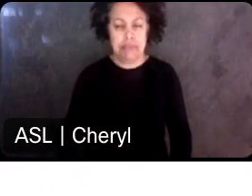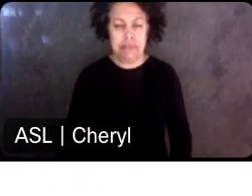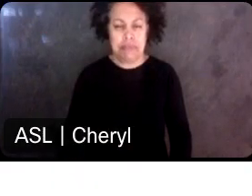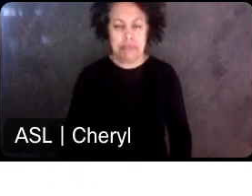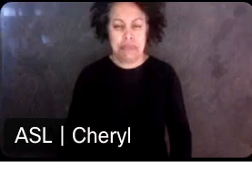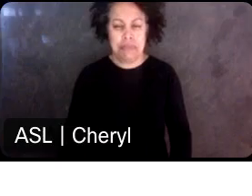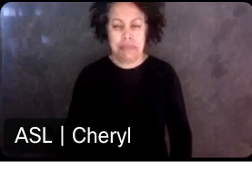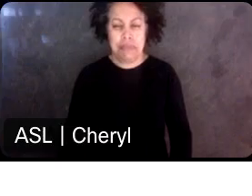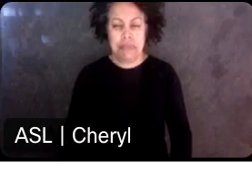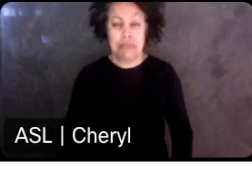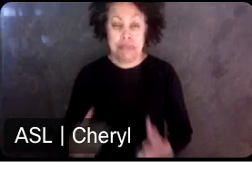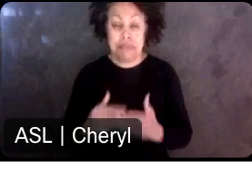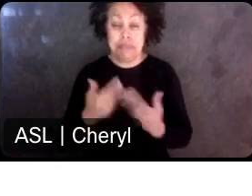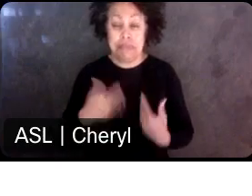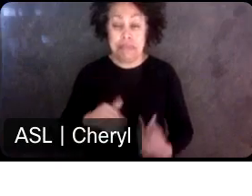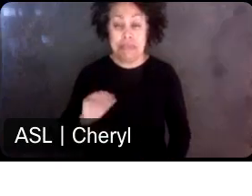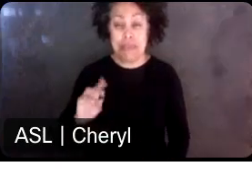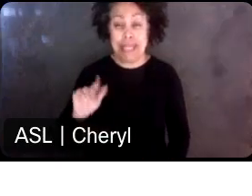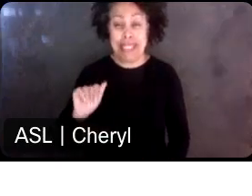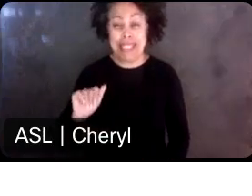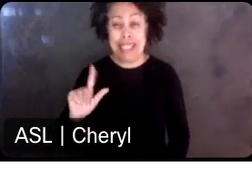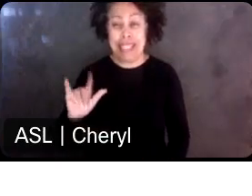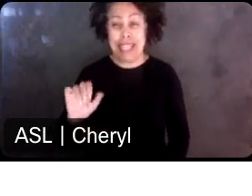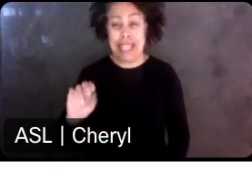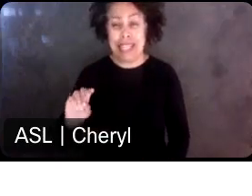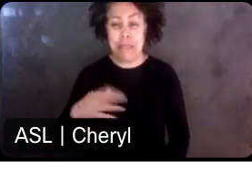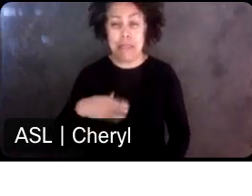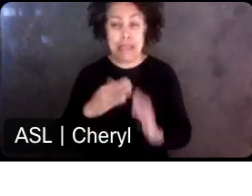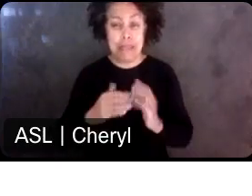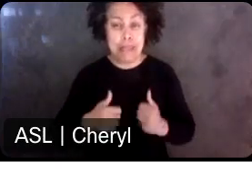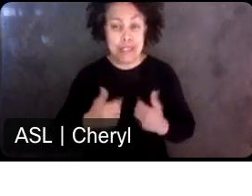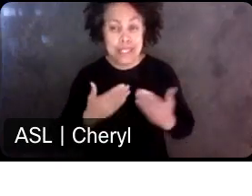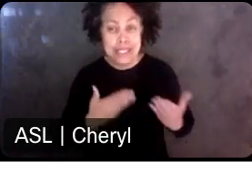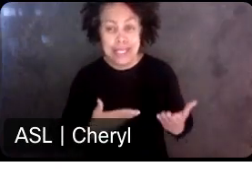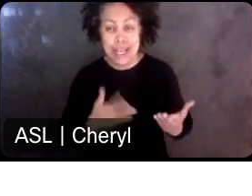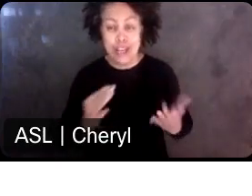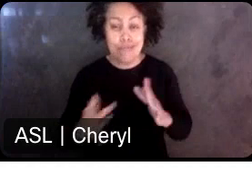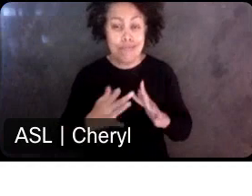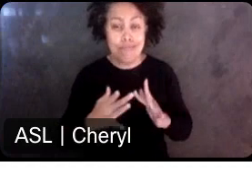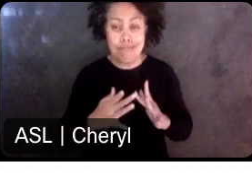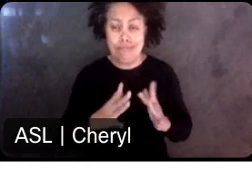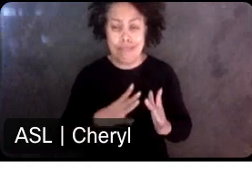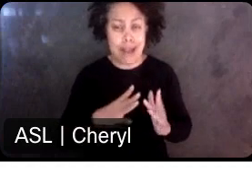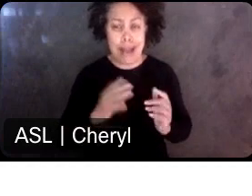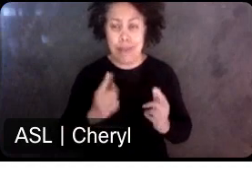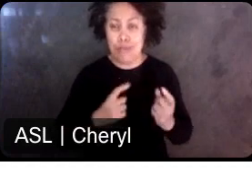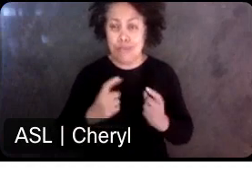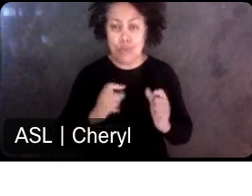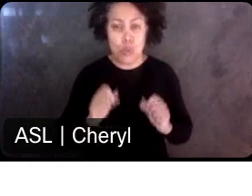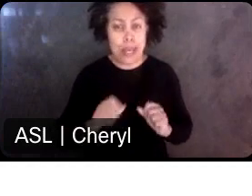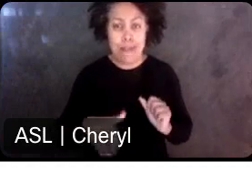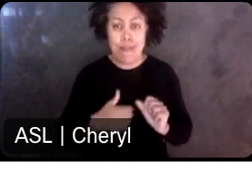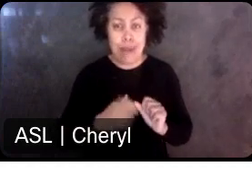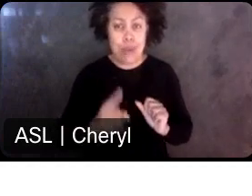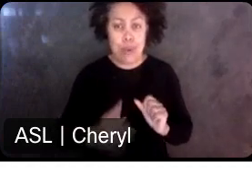And again, my name is Amanda Lyon. Is my email address if you wanted to reach out, if you have any questions or wanted to follow up on any of